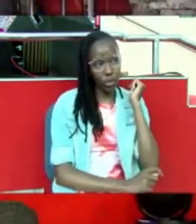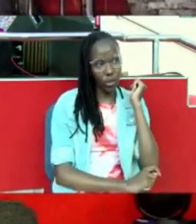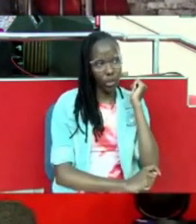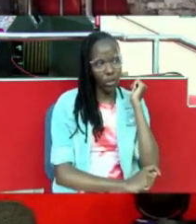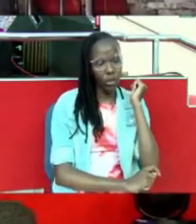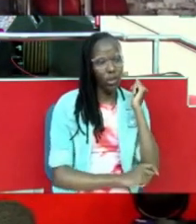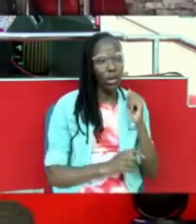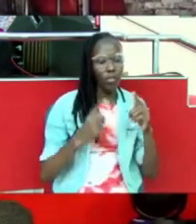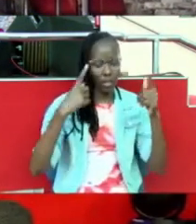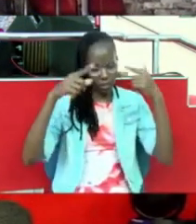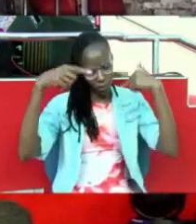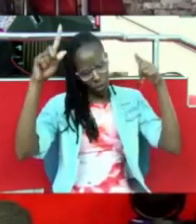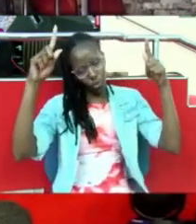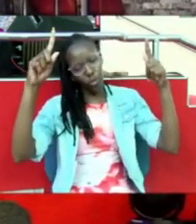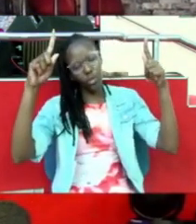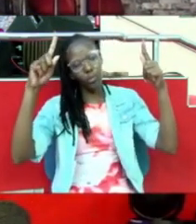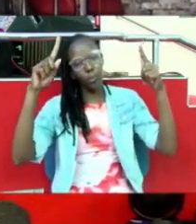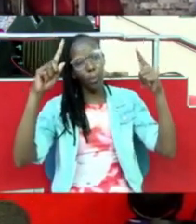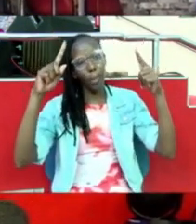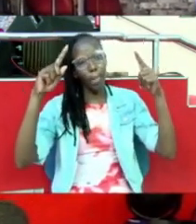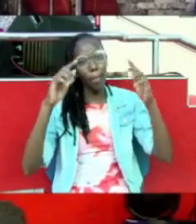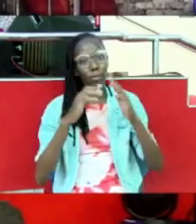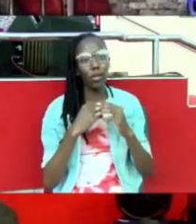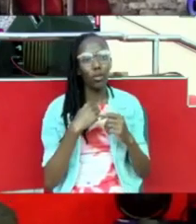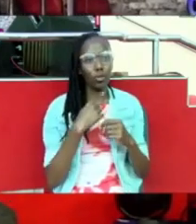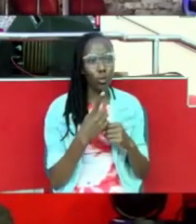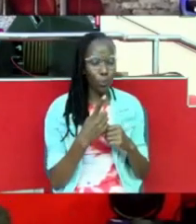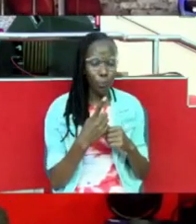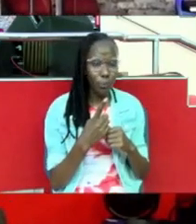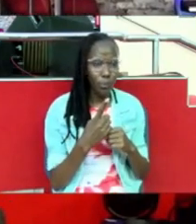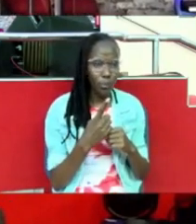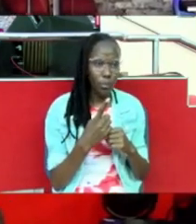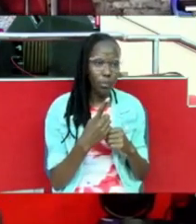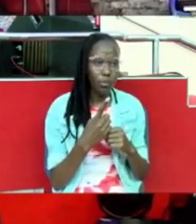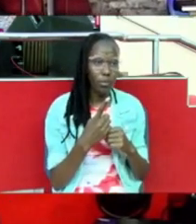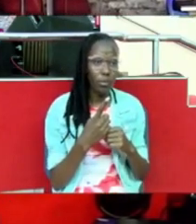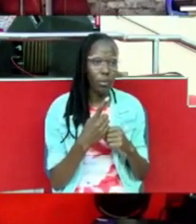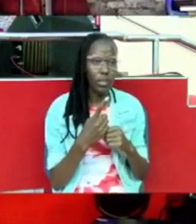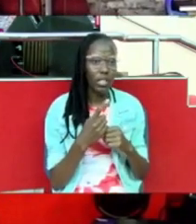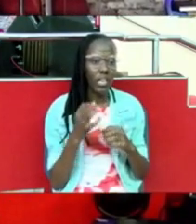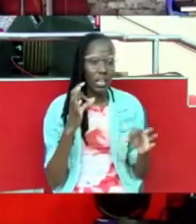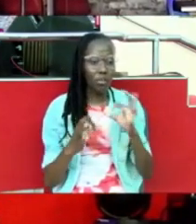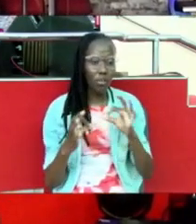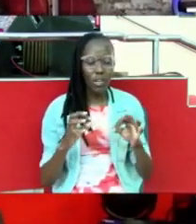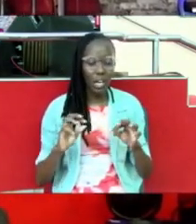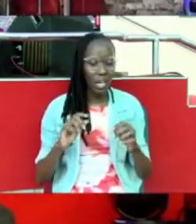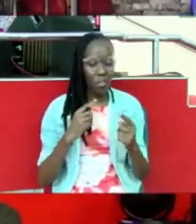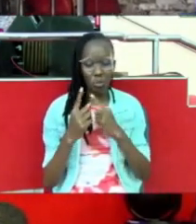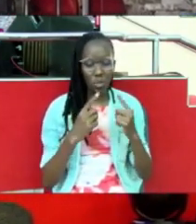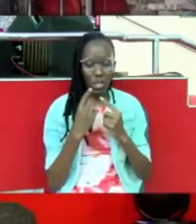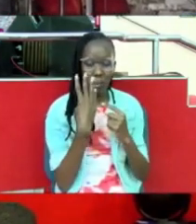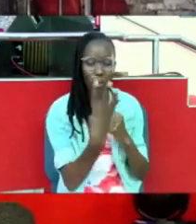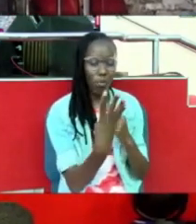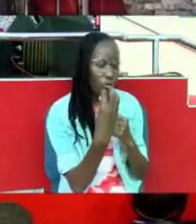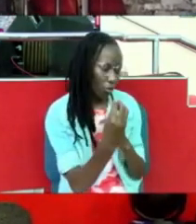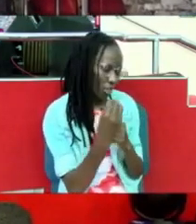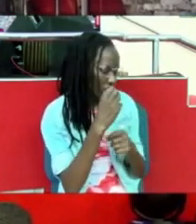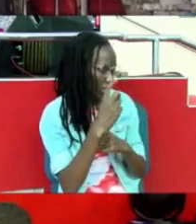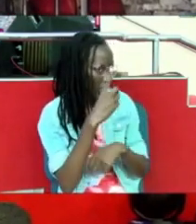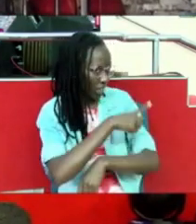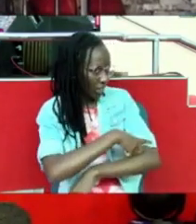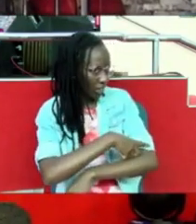there is victory. So therefore, even as whether we are talking about 40 days